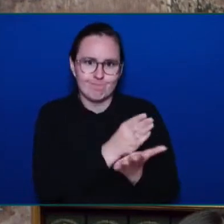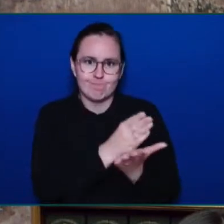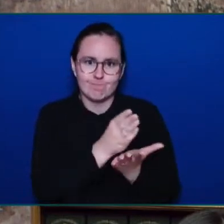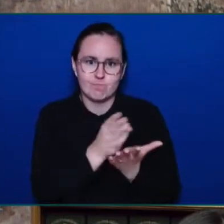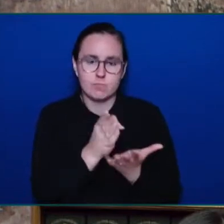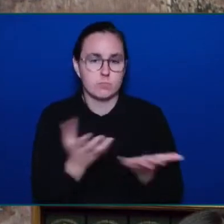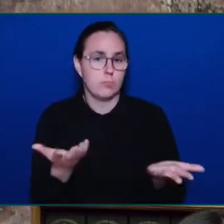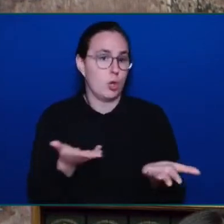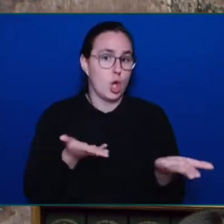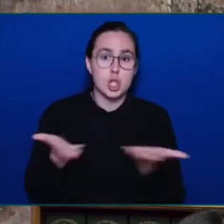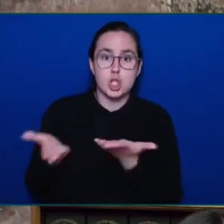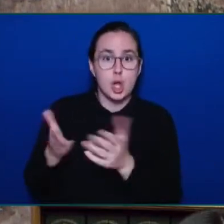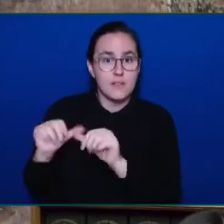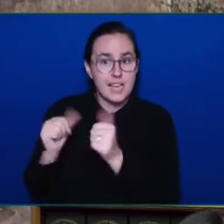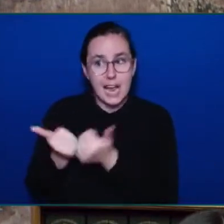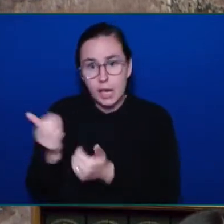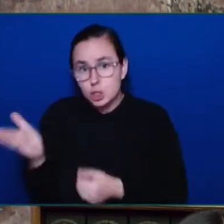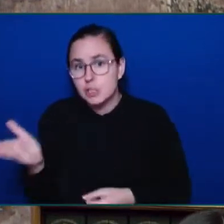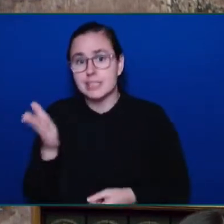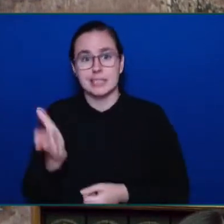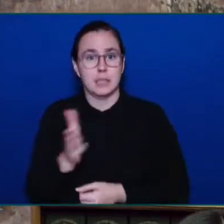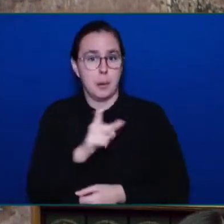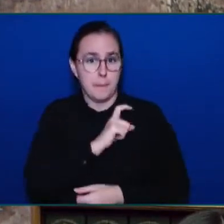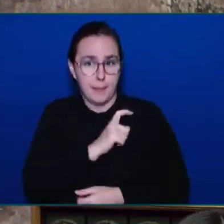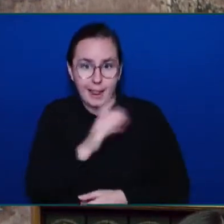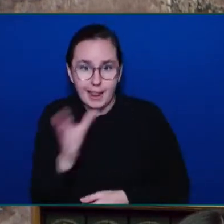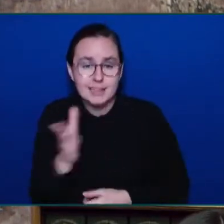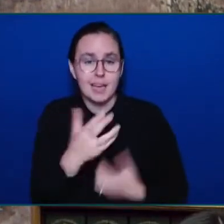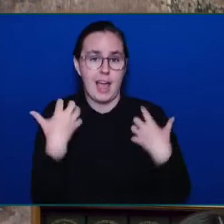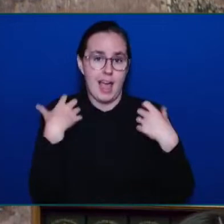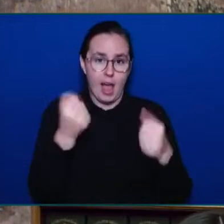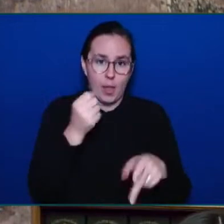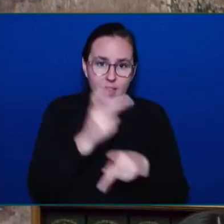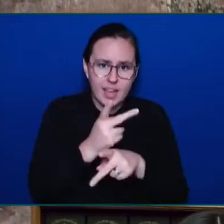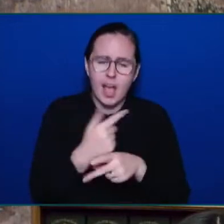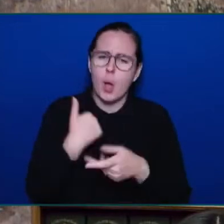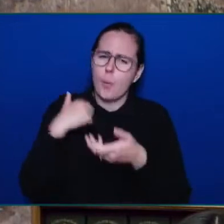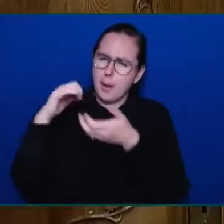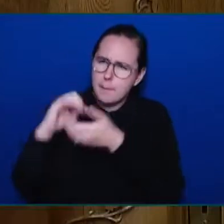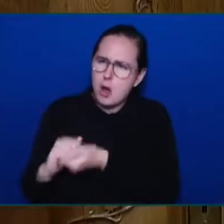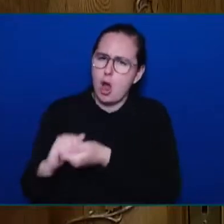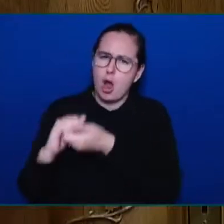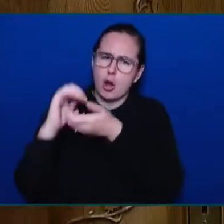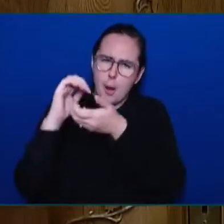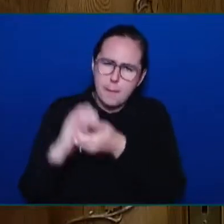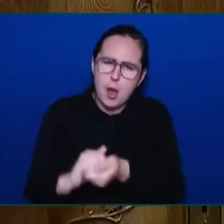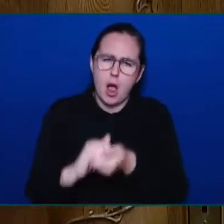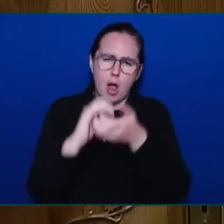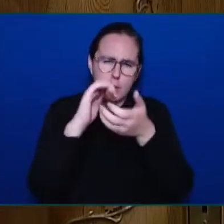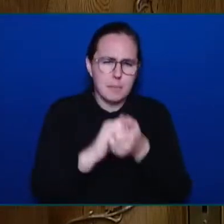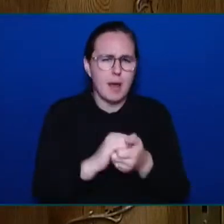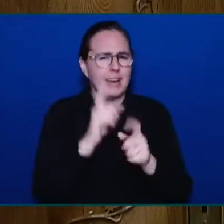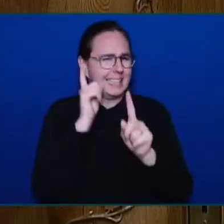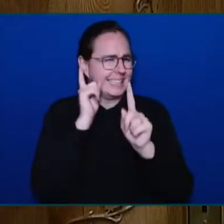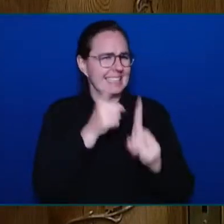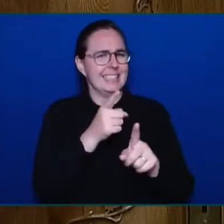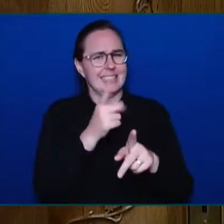workers, and we will continue to take the steps that we need to make sure our communities are safe. Member for